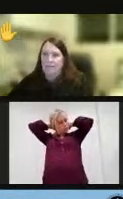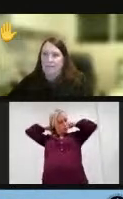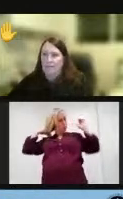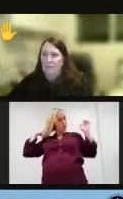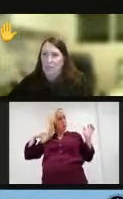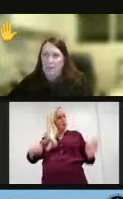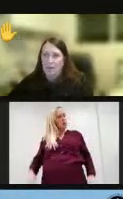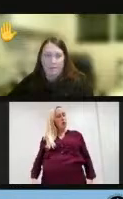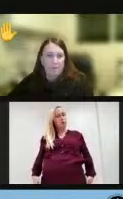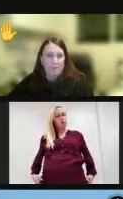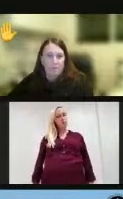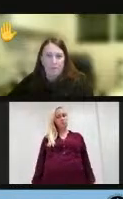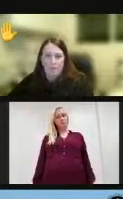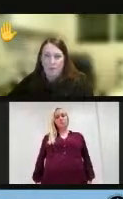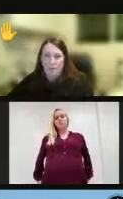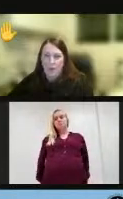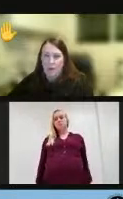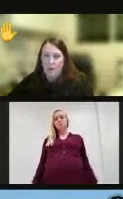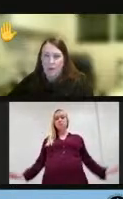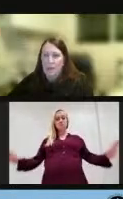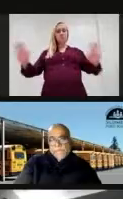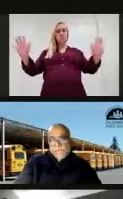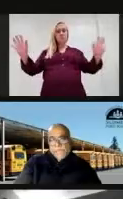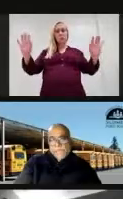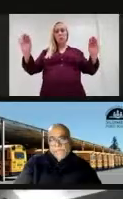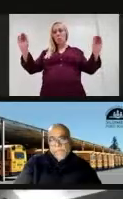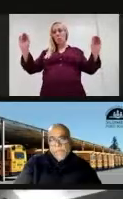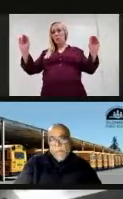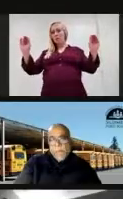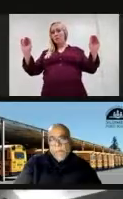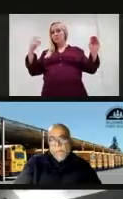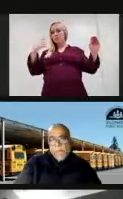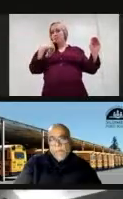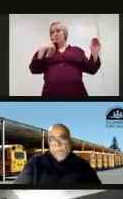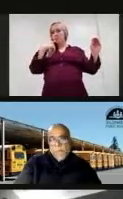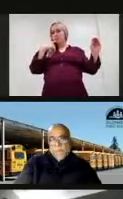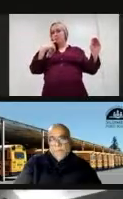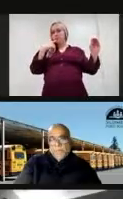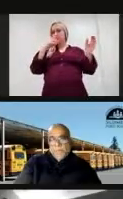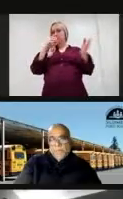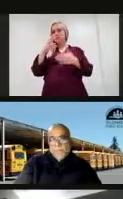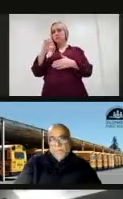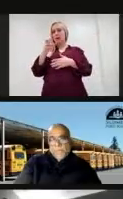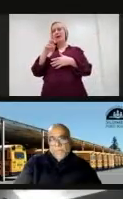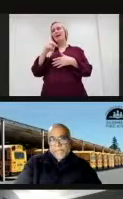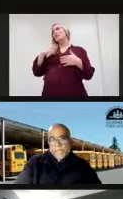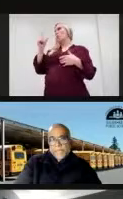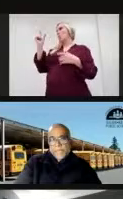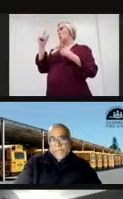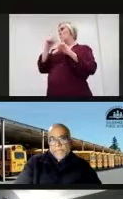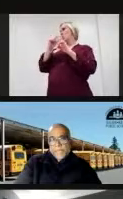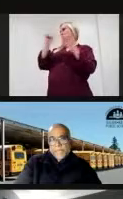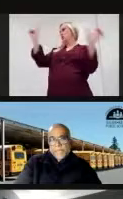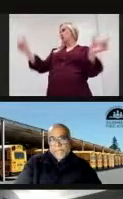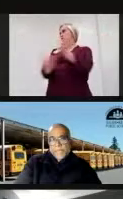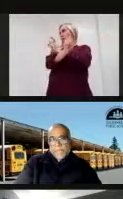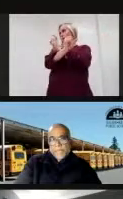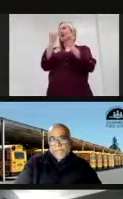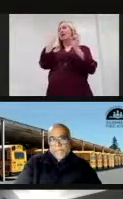Okay, I'm not hearing anyone speak. Okay, Director Hyen. I just have a word swap, if it makes sense to everybody